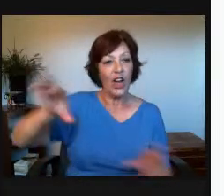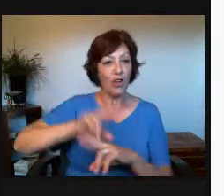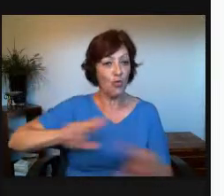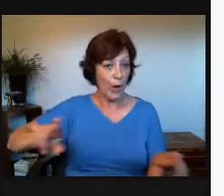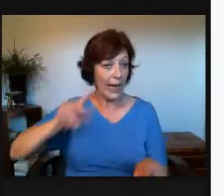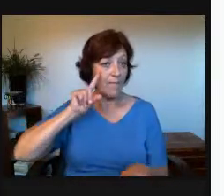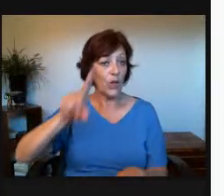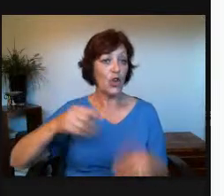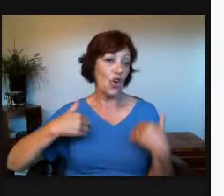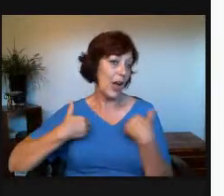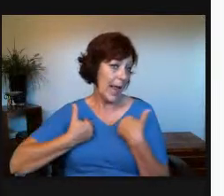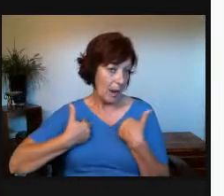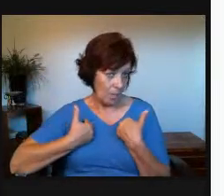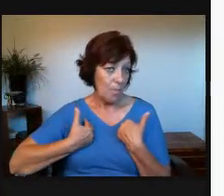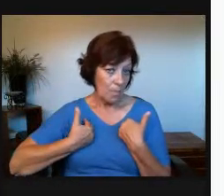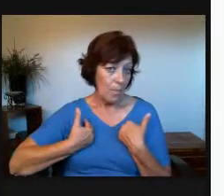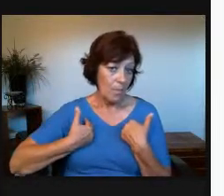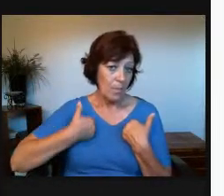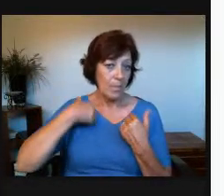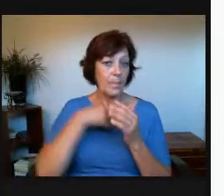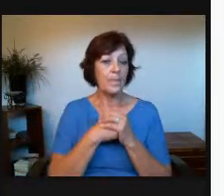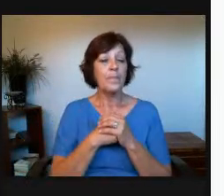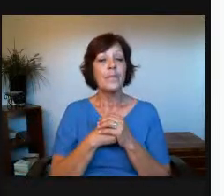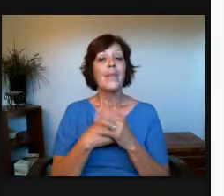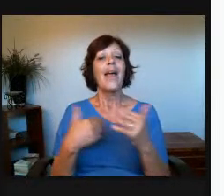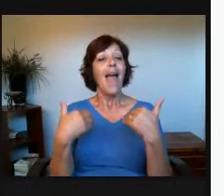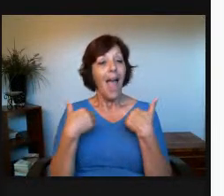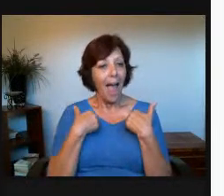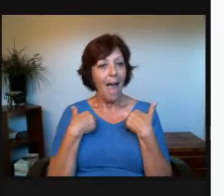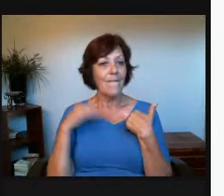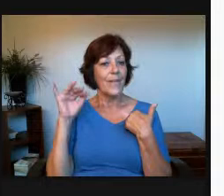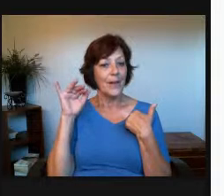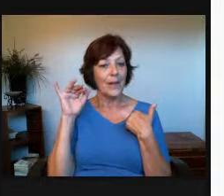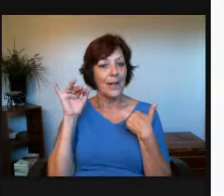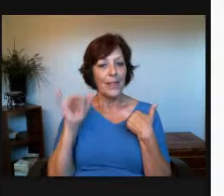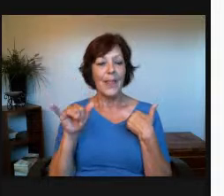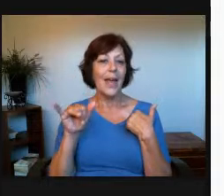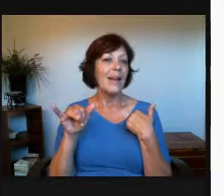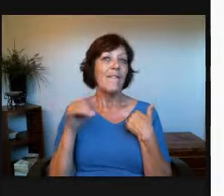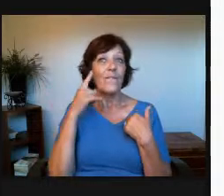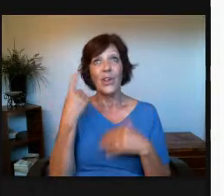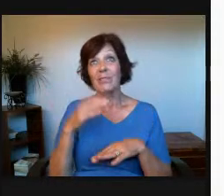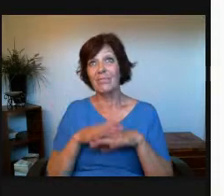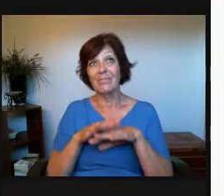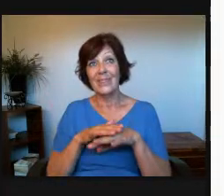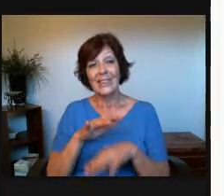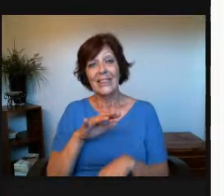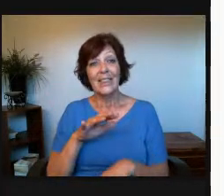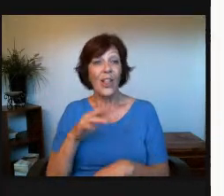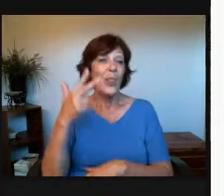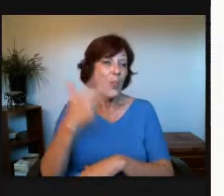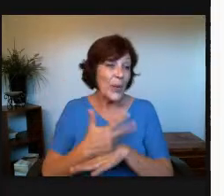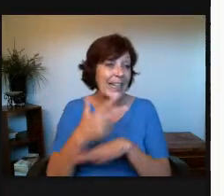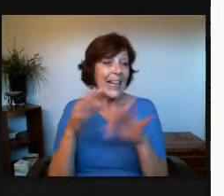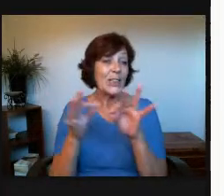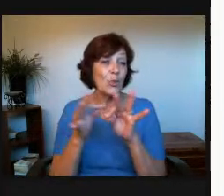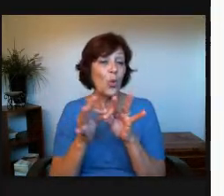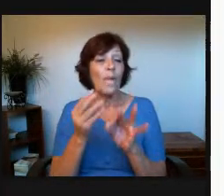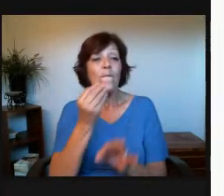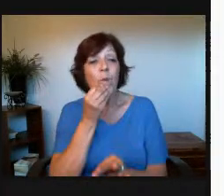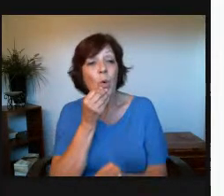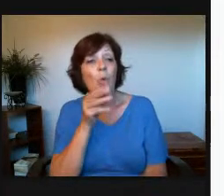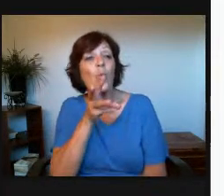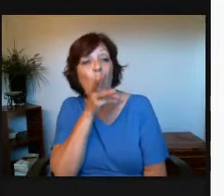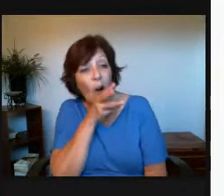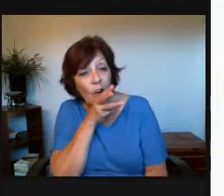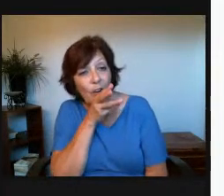service animals. Have those at least 72 hours amounts of food, some water,